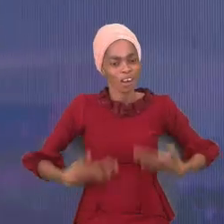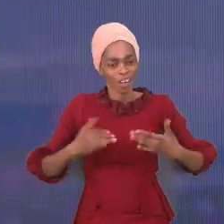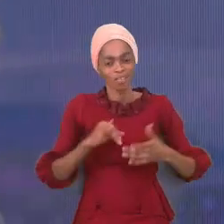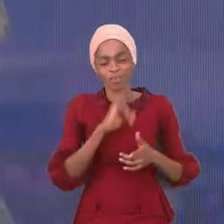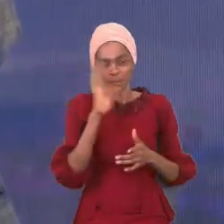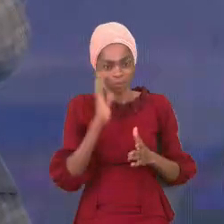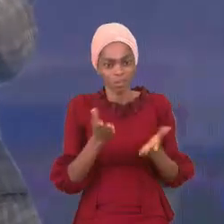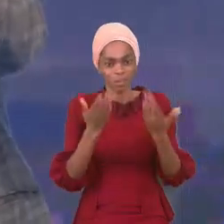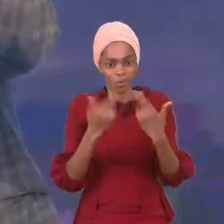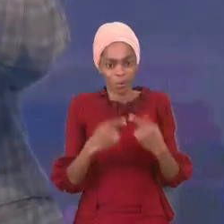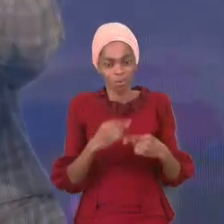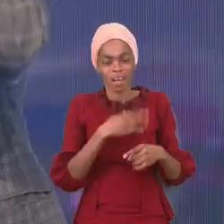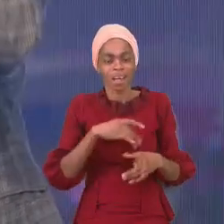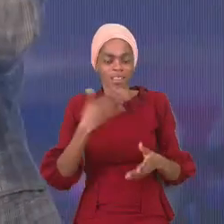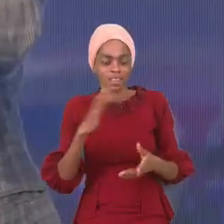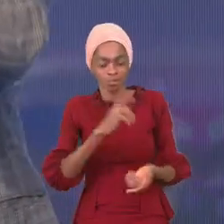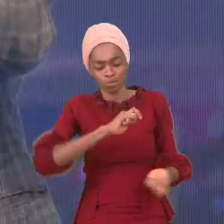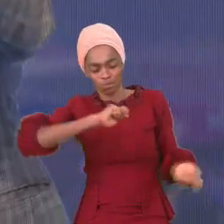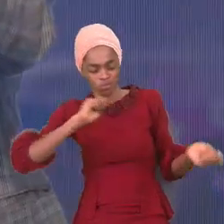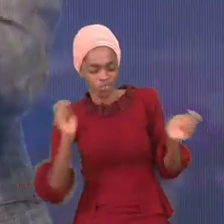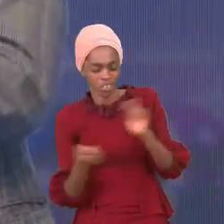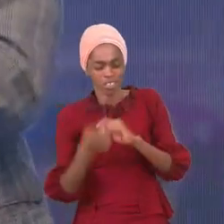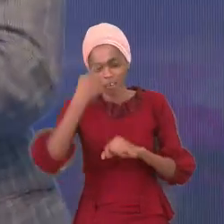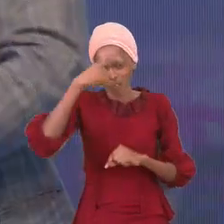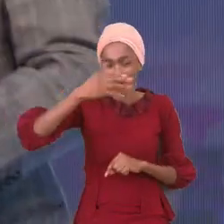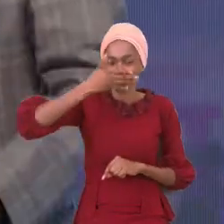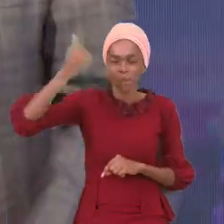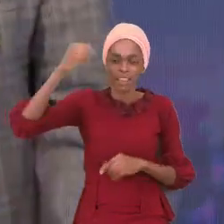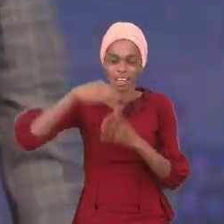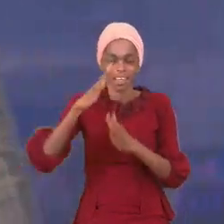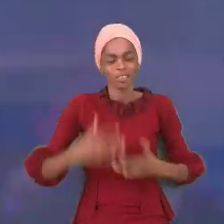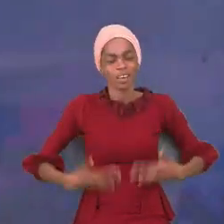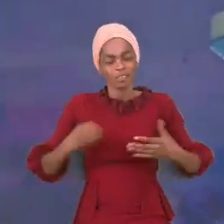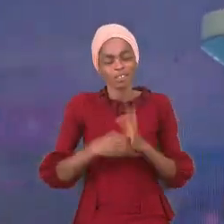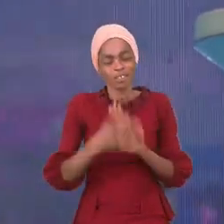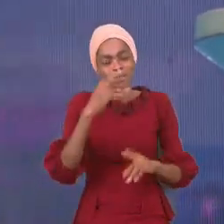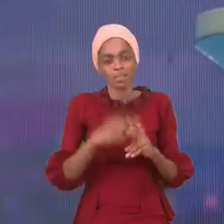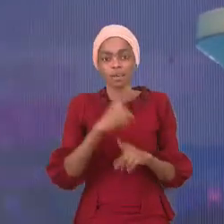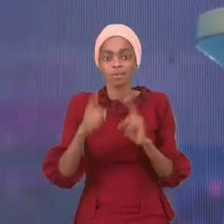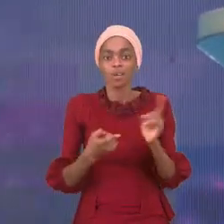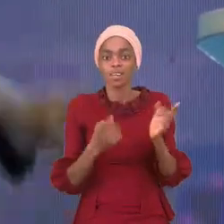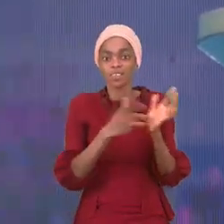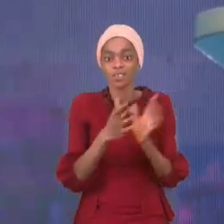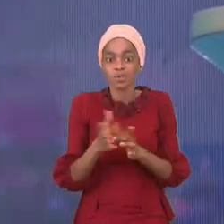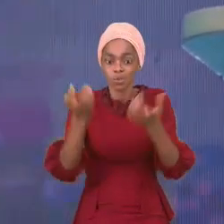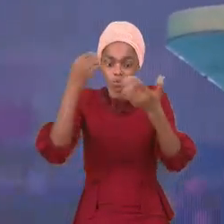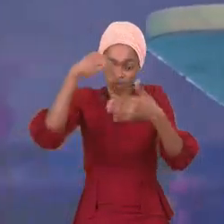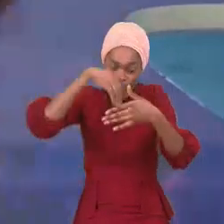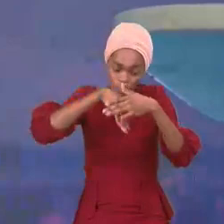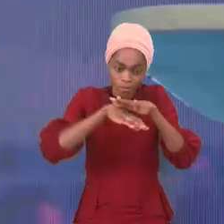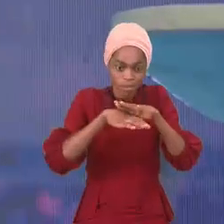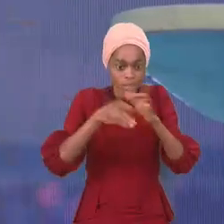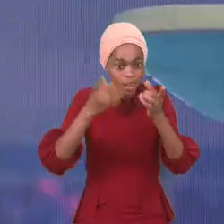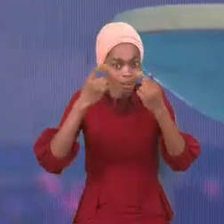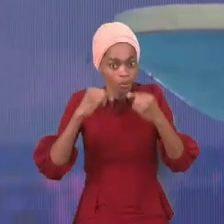and things will turn around for the better in your life. When Christ comes in, crisis will